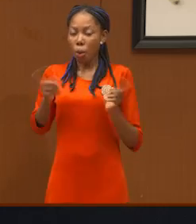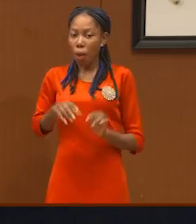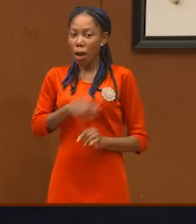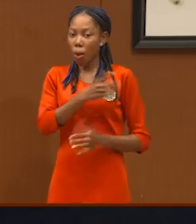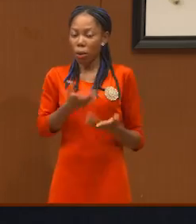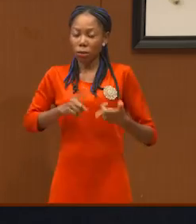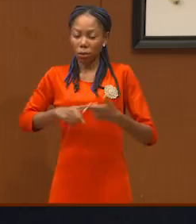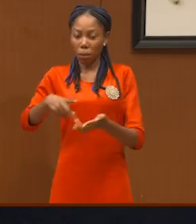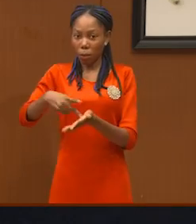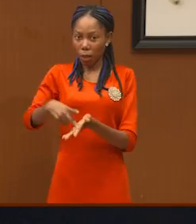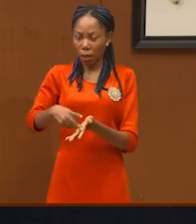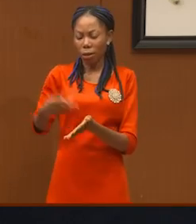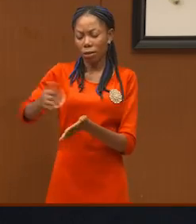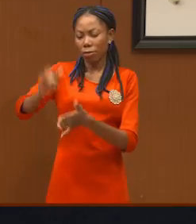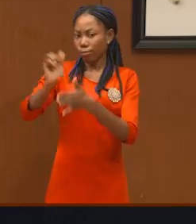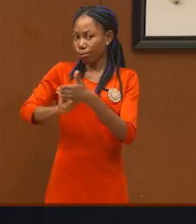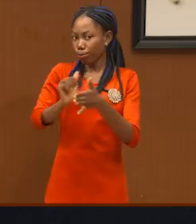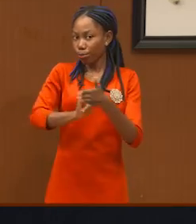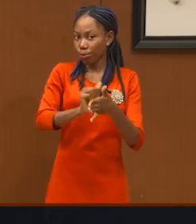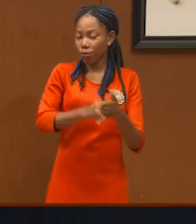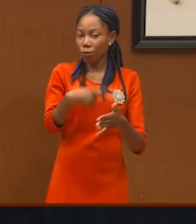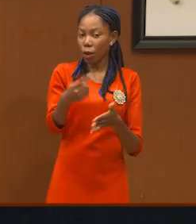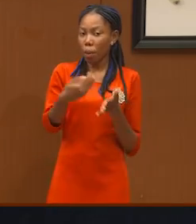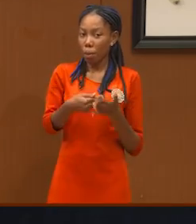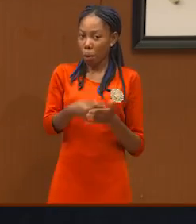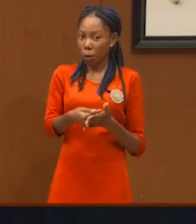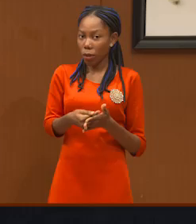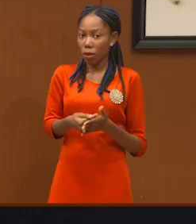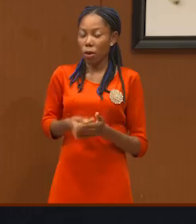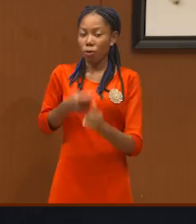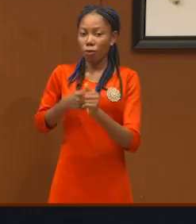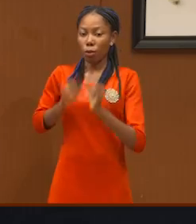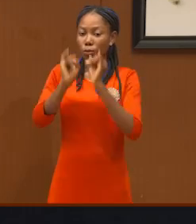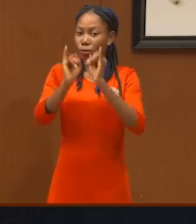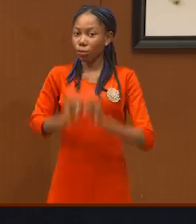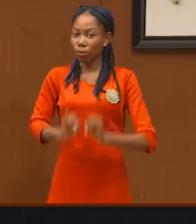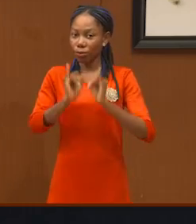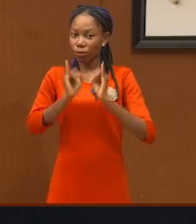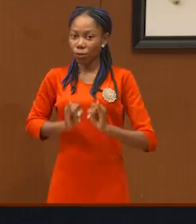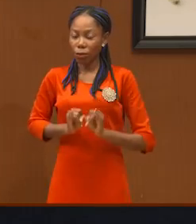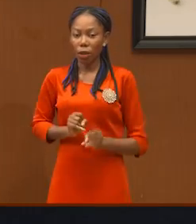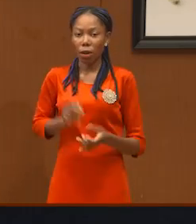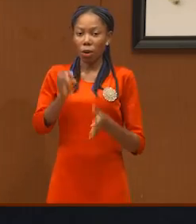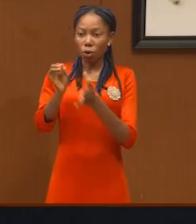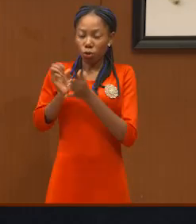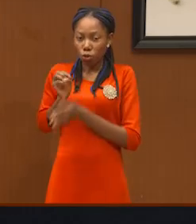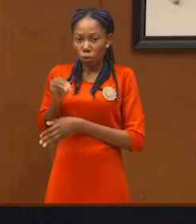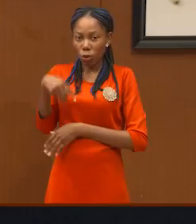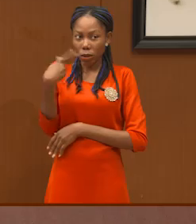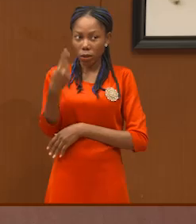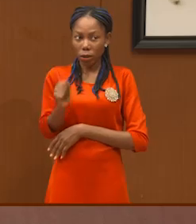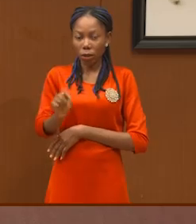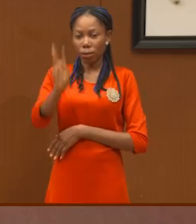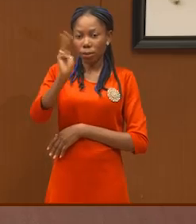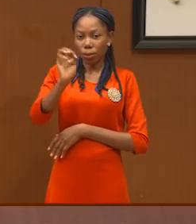rent, they deducted the money from their rent, every individual. So I'm not owing anybody. So the meter is my meter. And I was going to